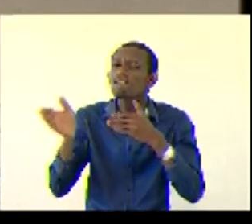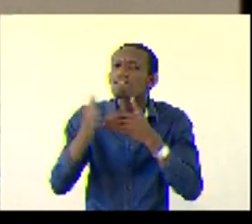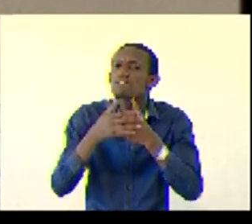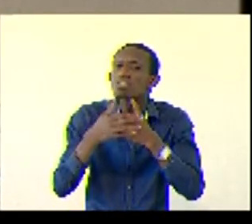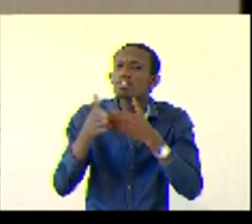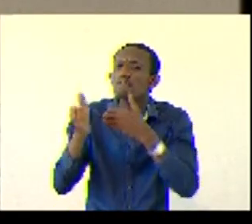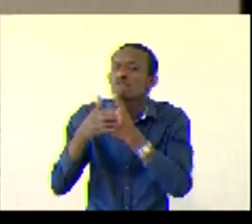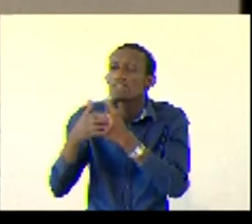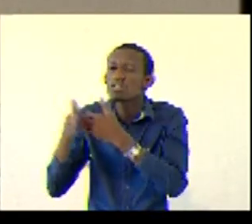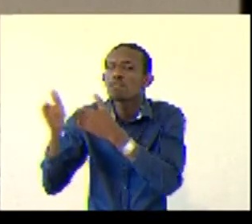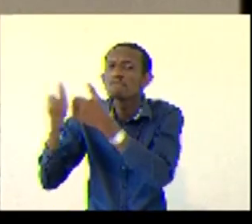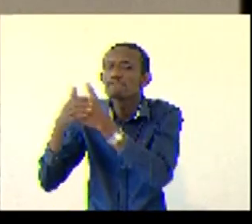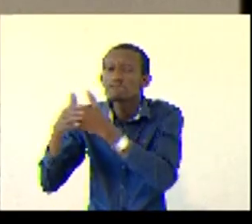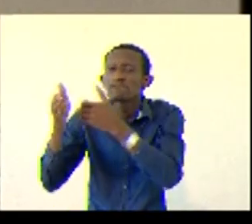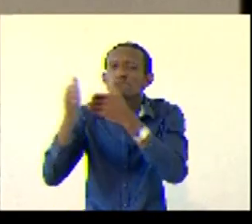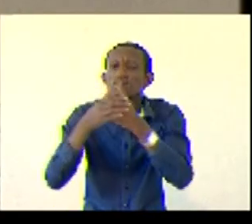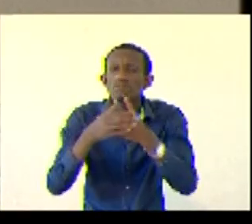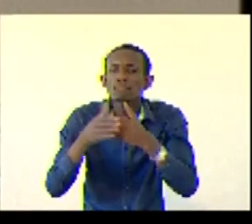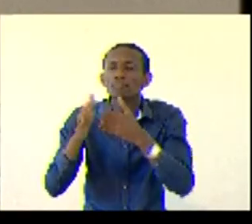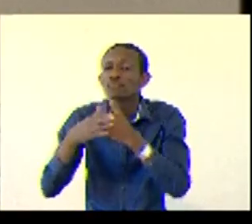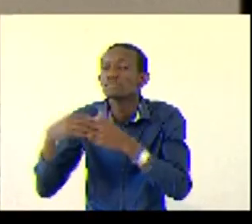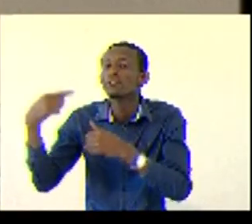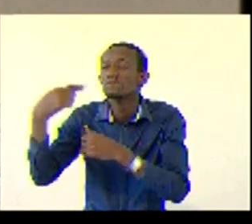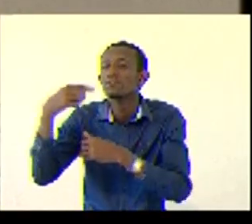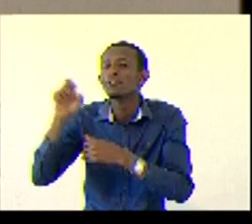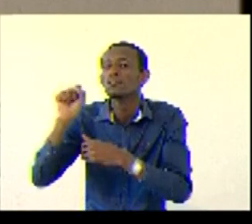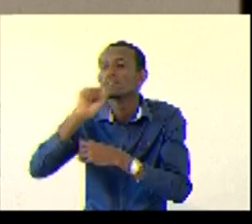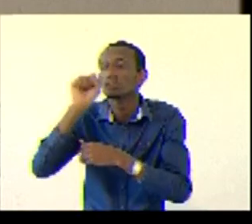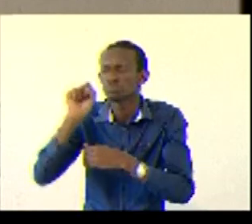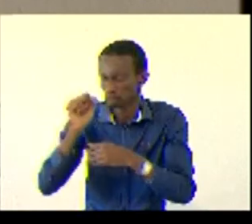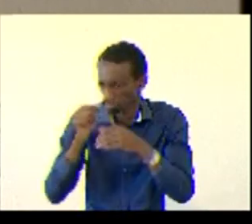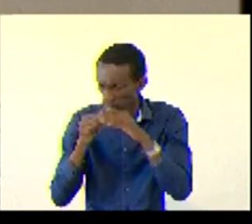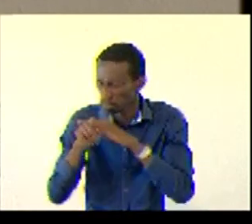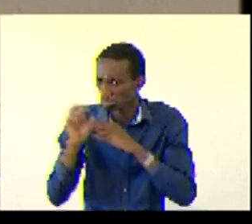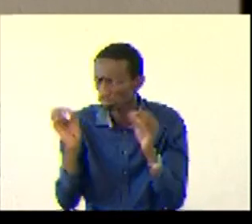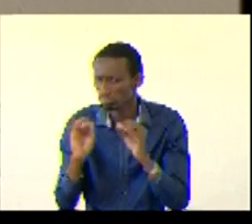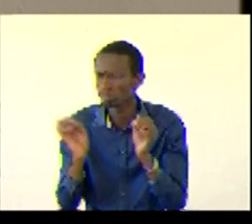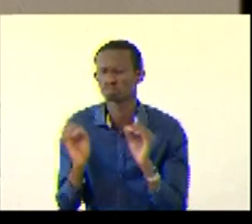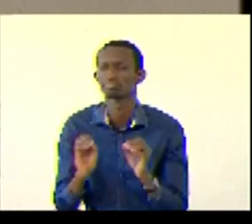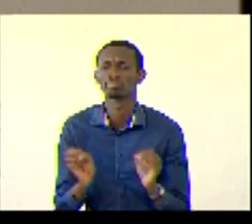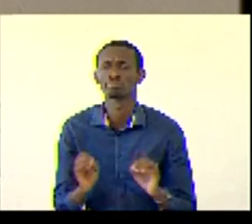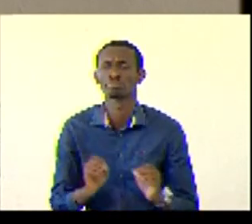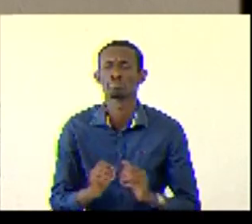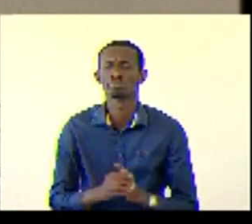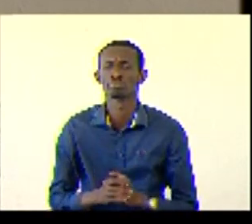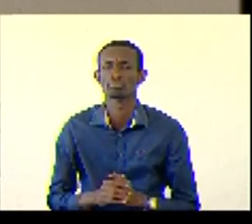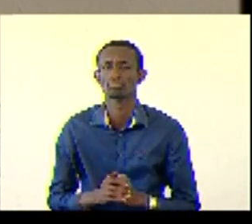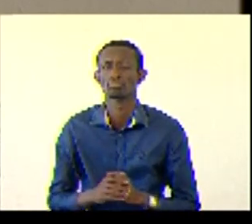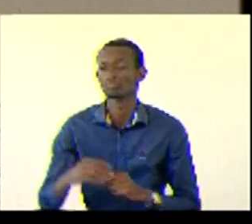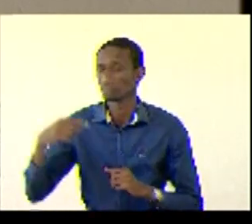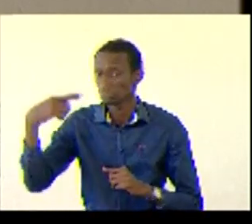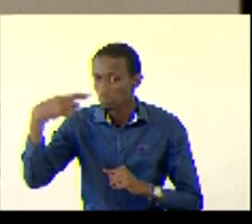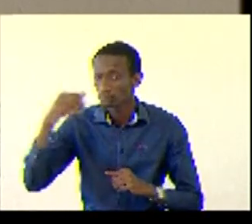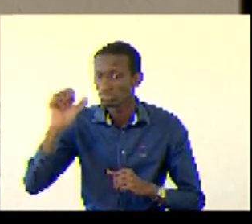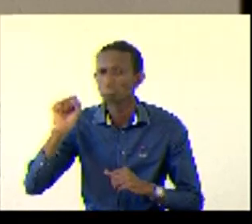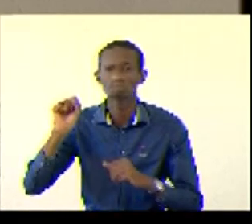so that you don't lose the gas during the experiment. So all the gas that is